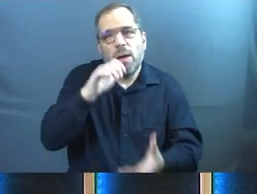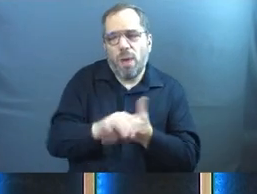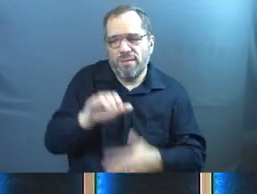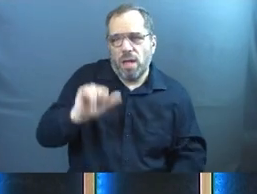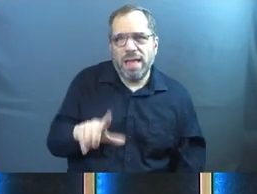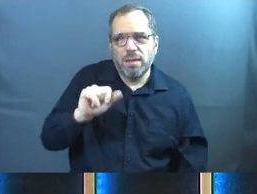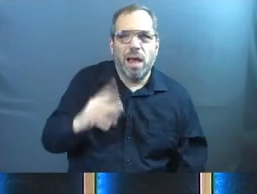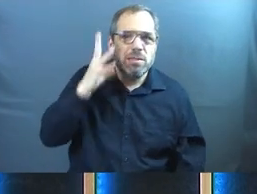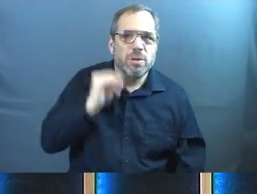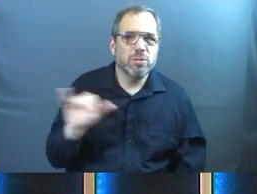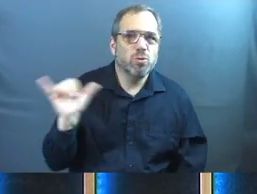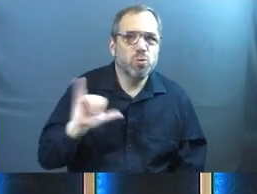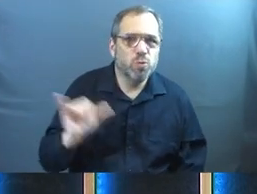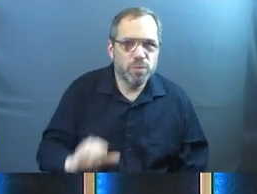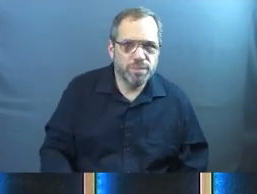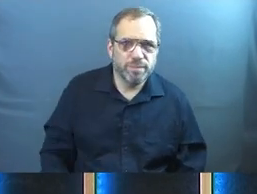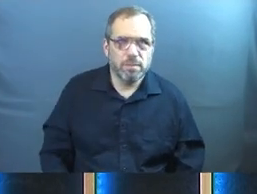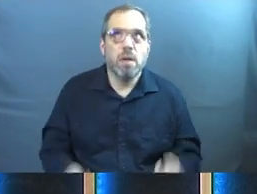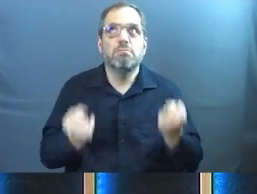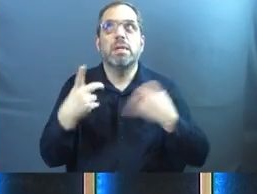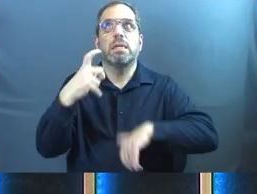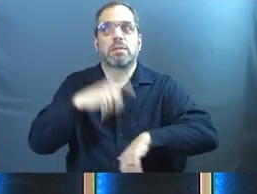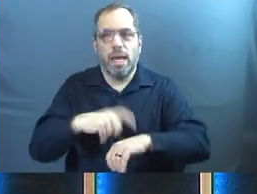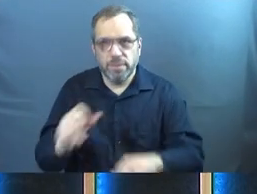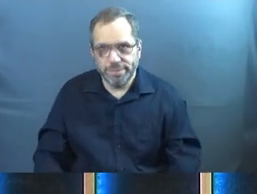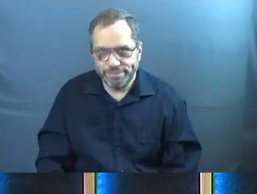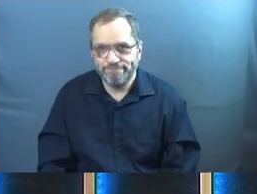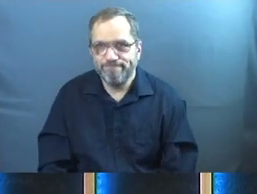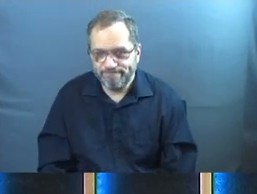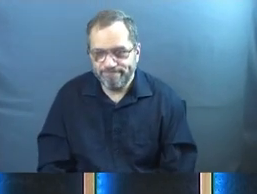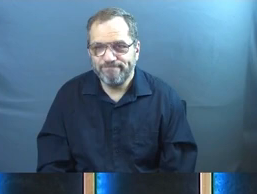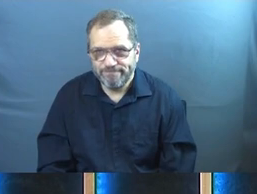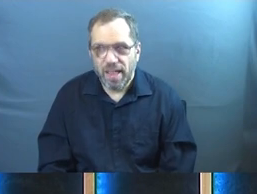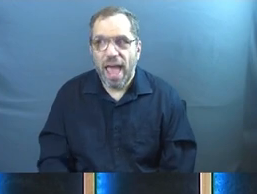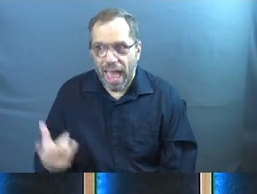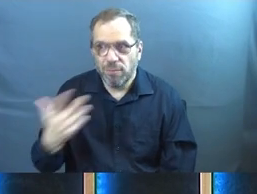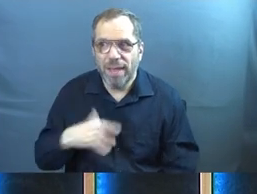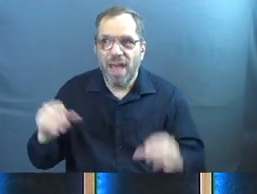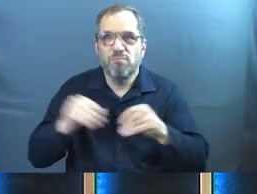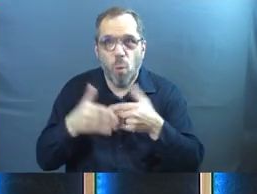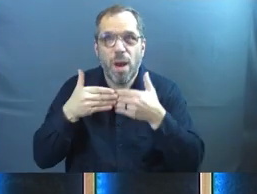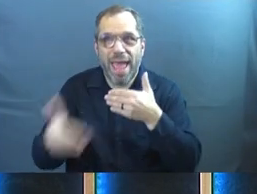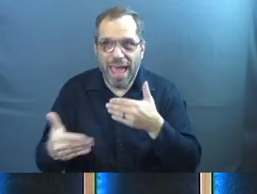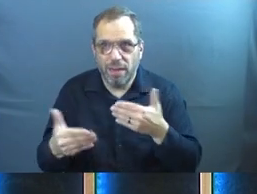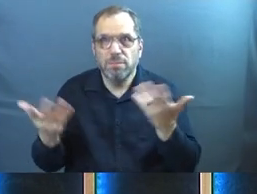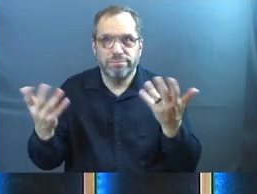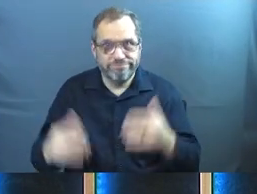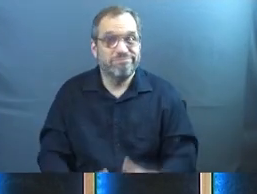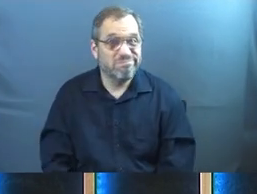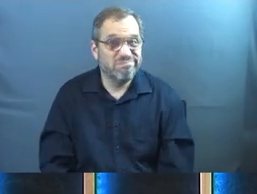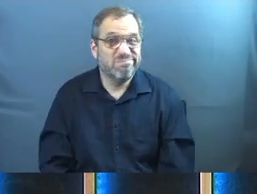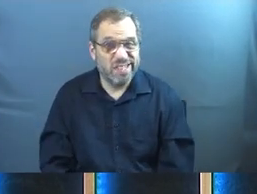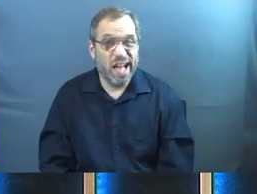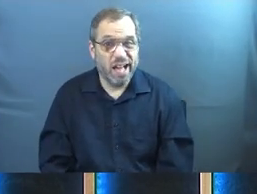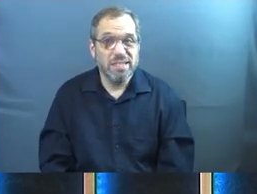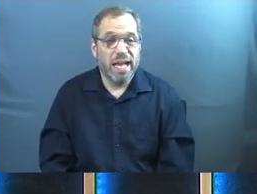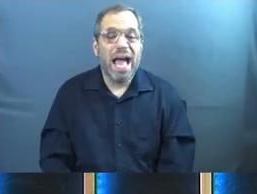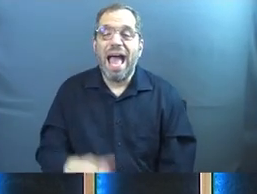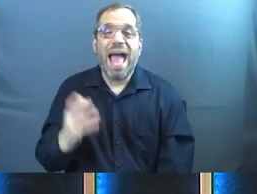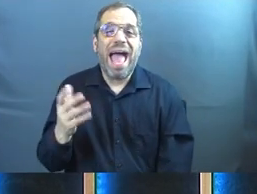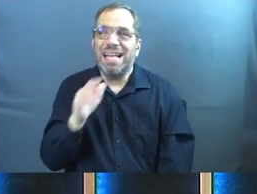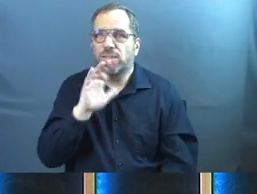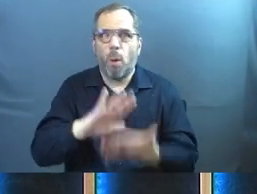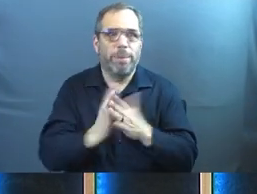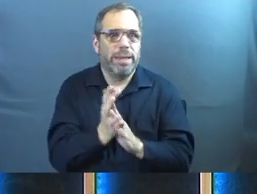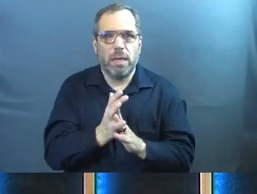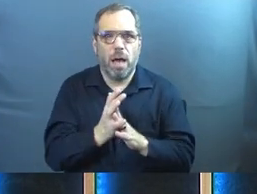gone through it too, multiple times. And we've probably got more ahead. And we need to not get